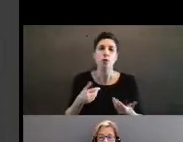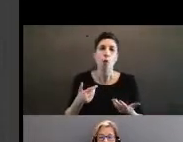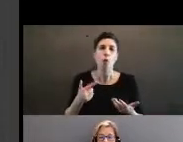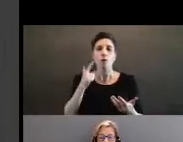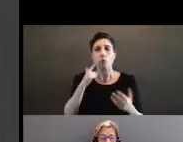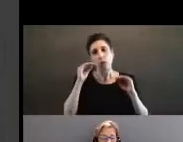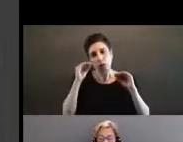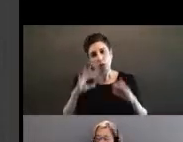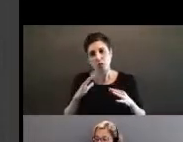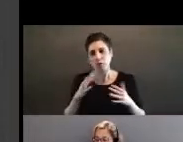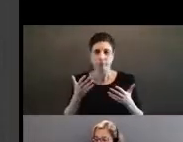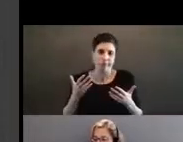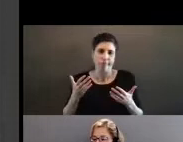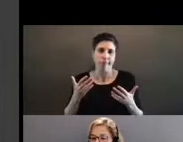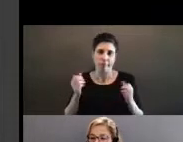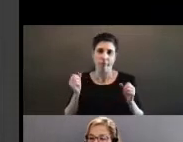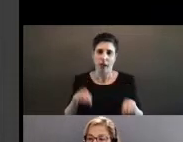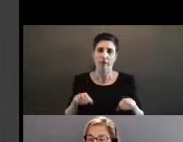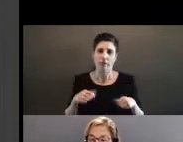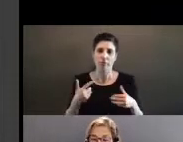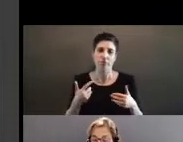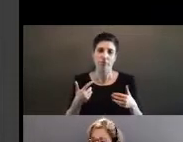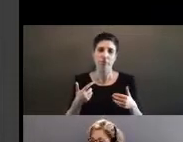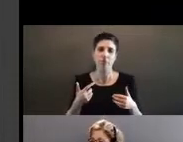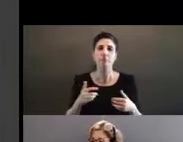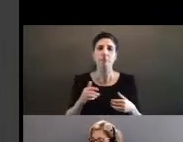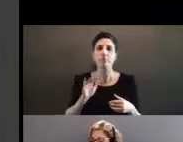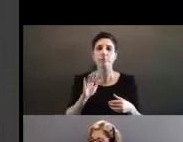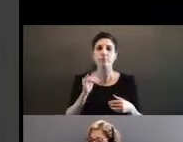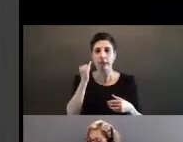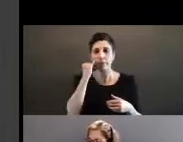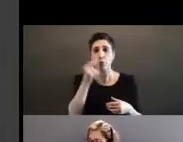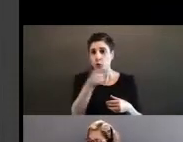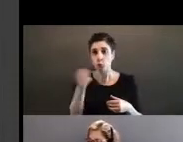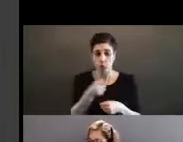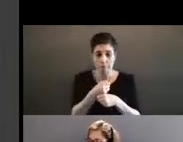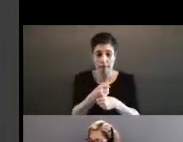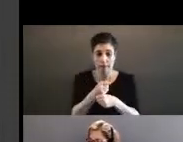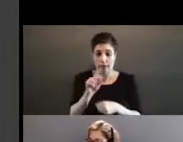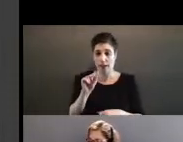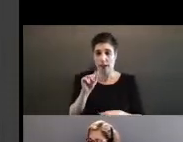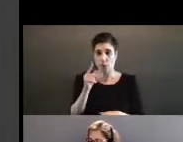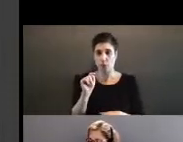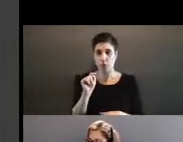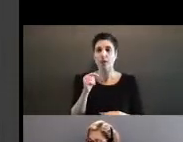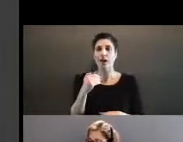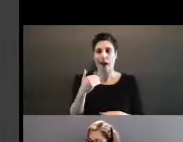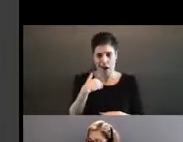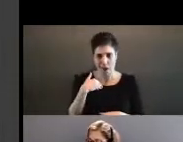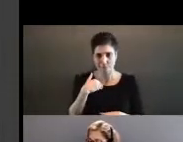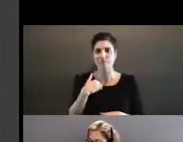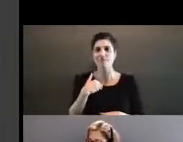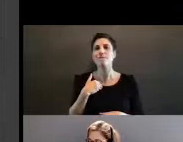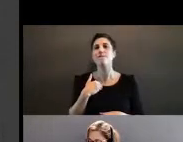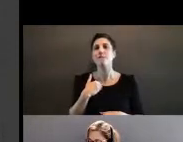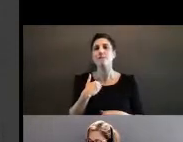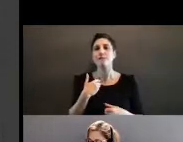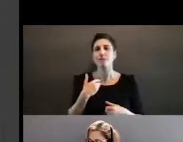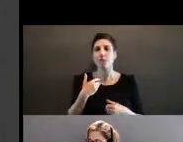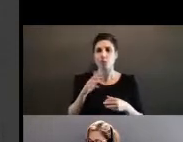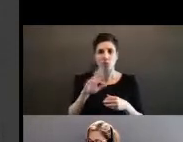facilitators and instructors if you're creating Kahoots, and it's also a really nice tool for students if they're creating their own